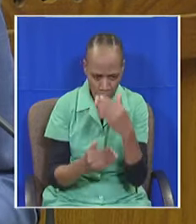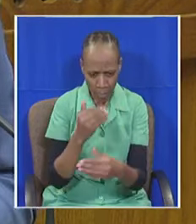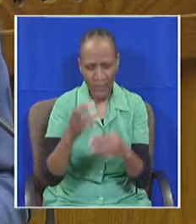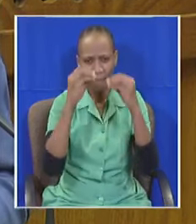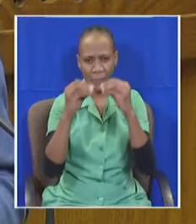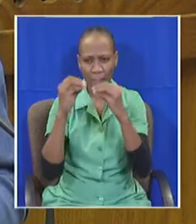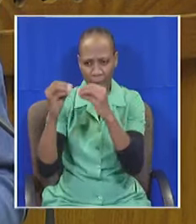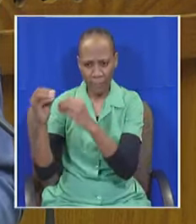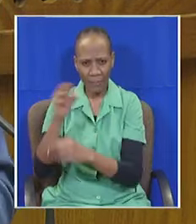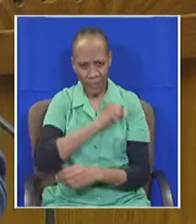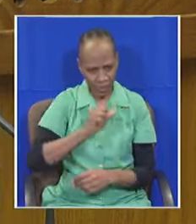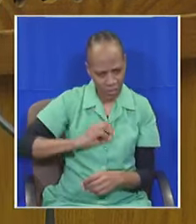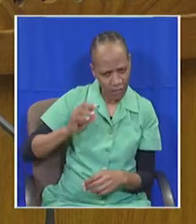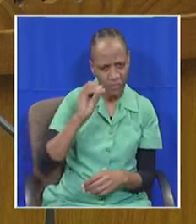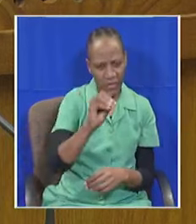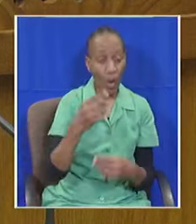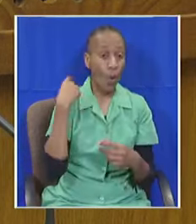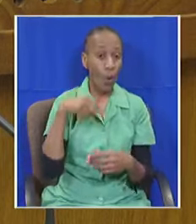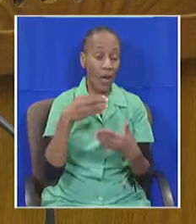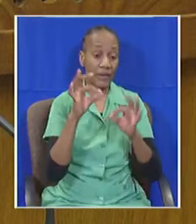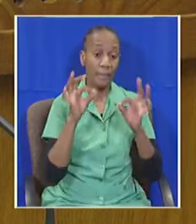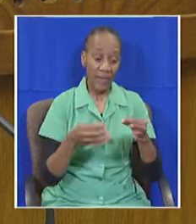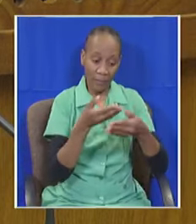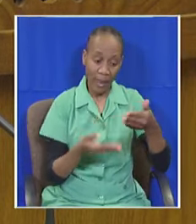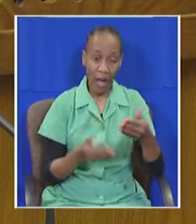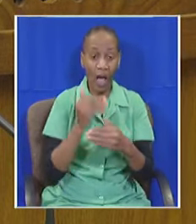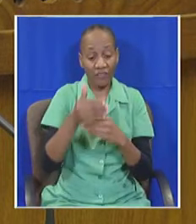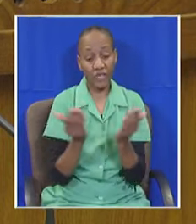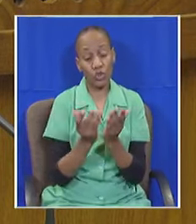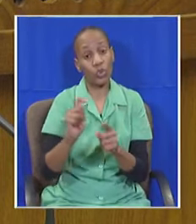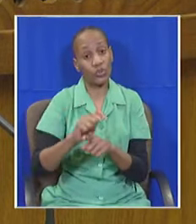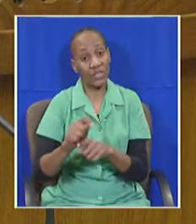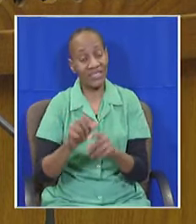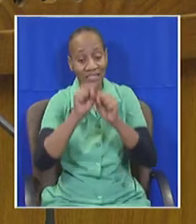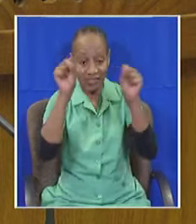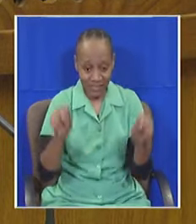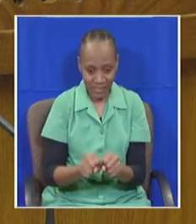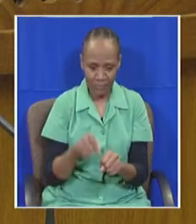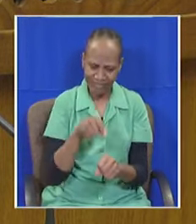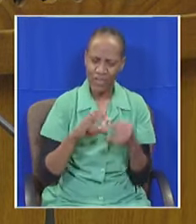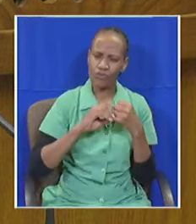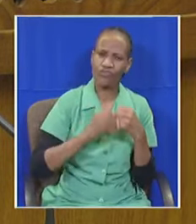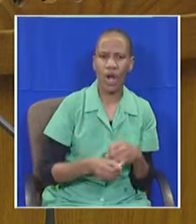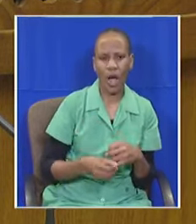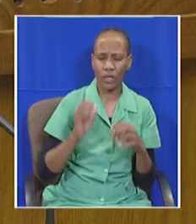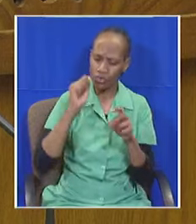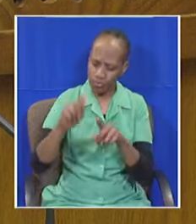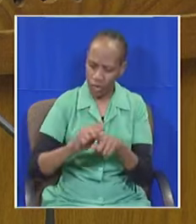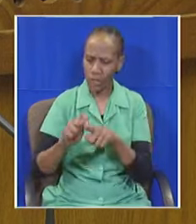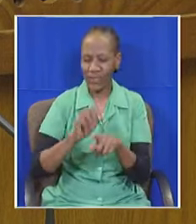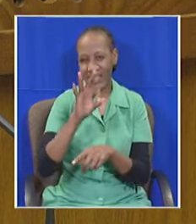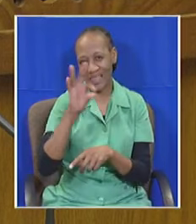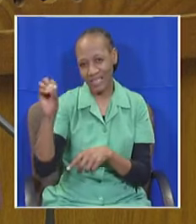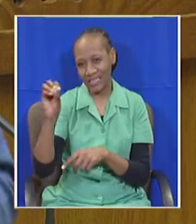productive capacity, the White Paper for Post-School Education and Training System endeavors to train